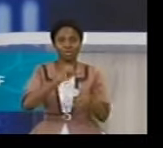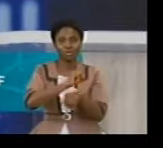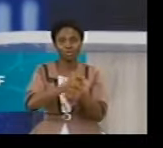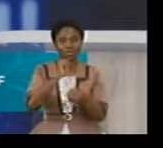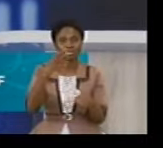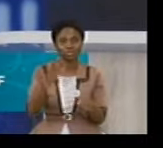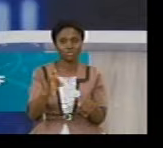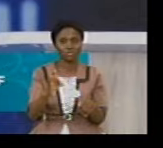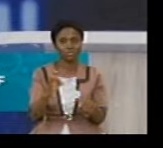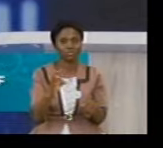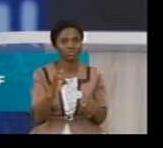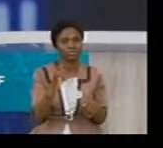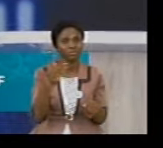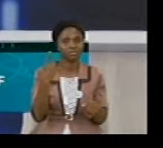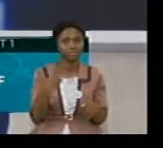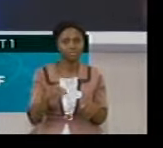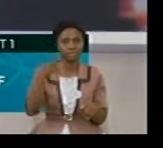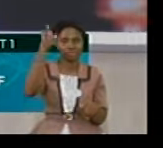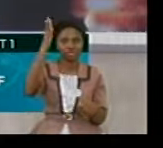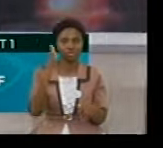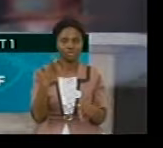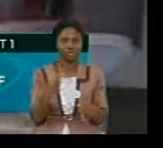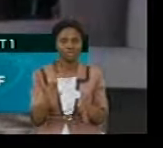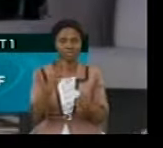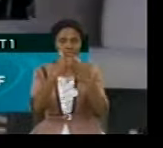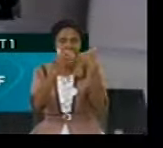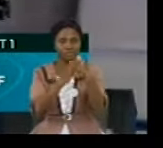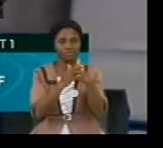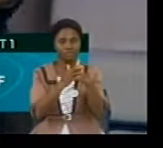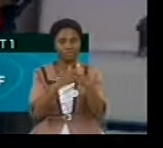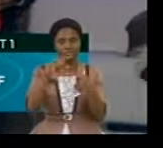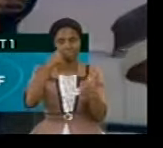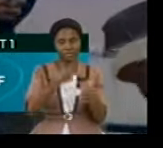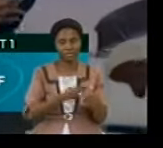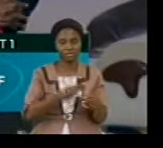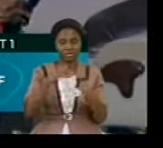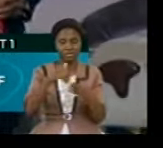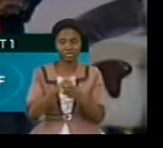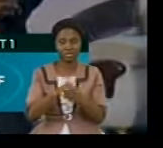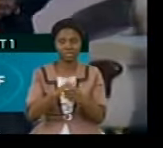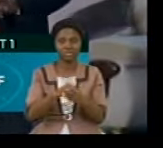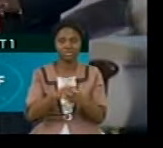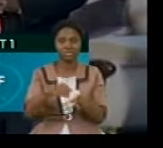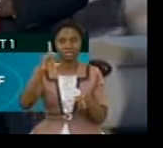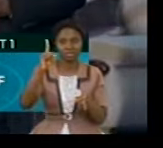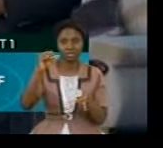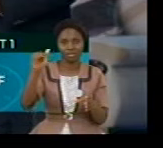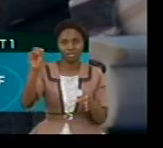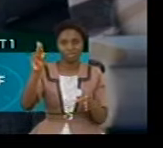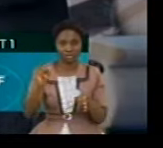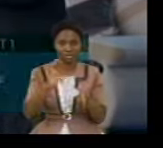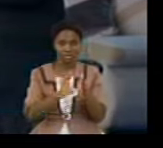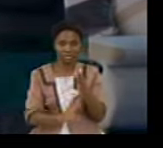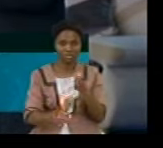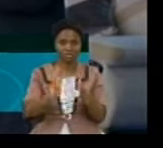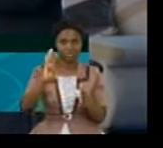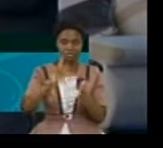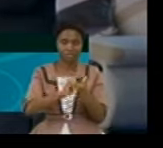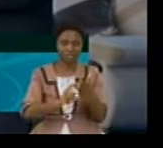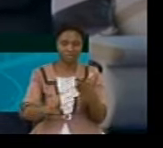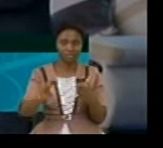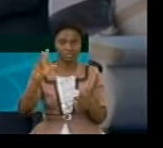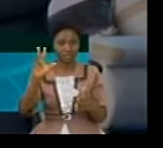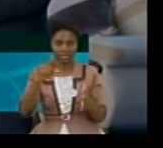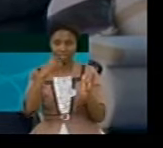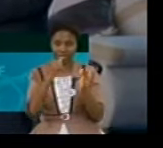God of heaven. It tells us in Daniel chapter 4, and we're looking at verse 3. It says in